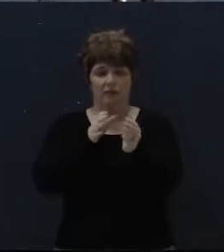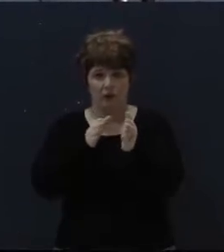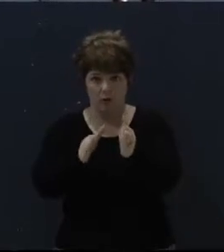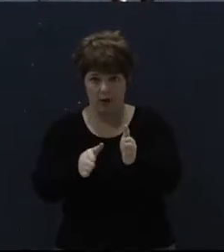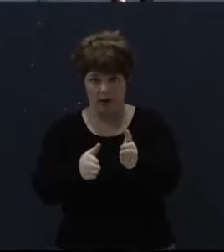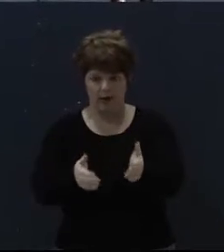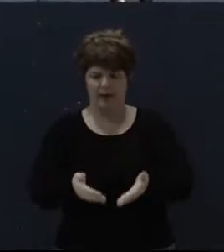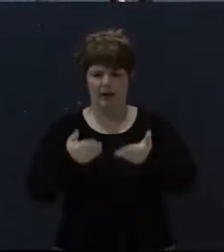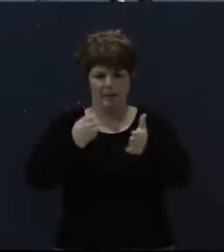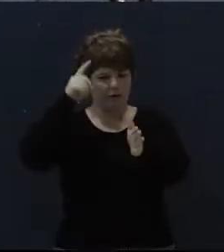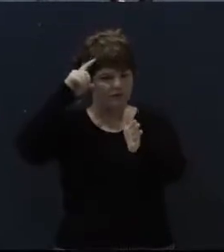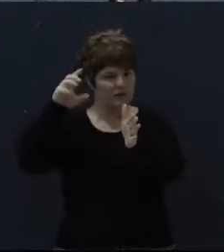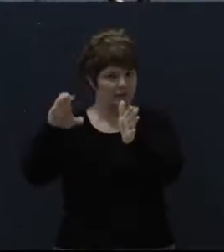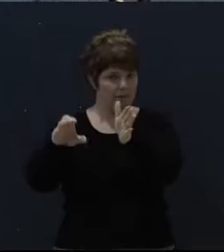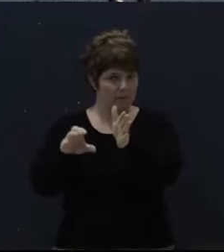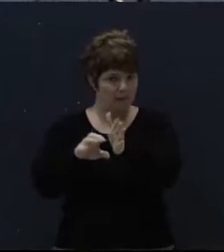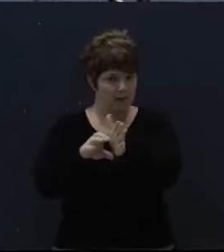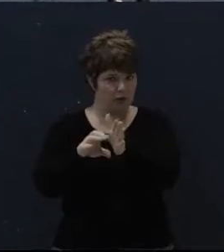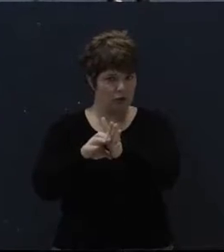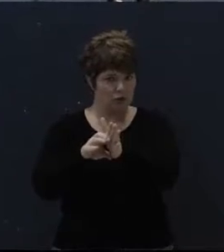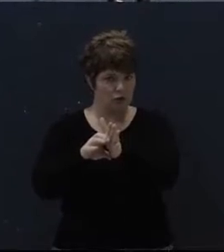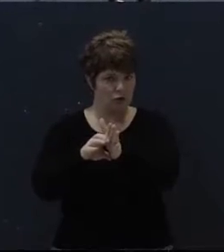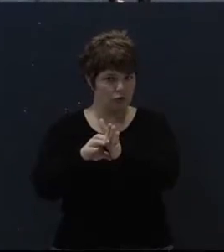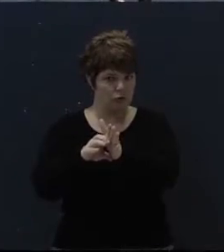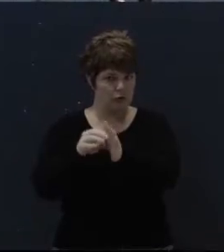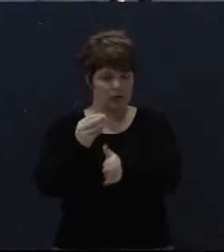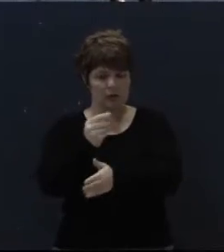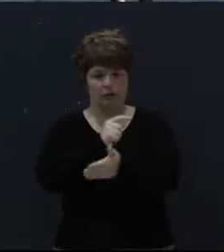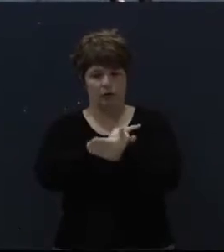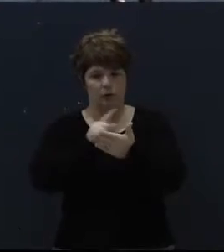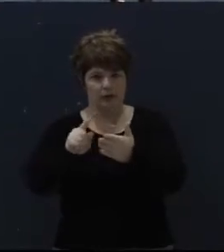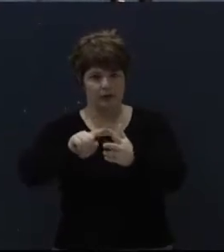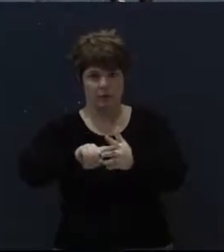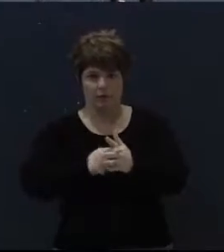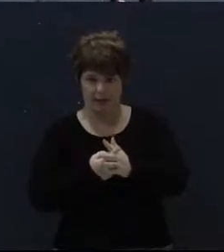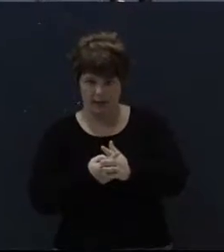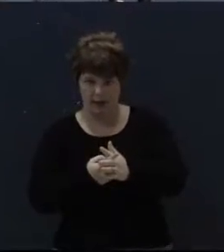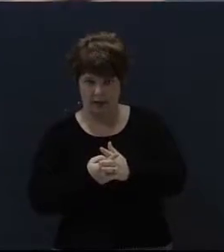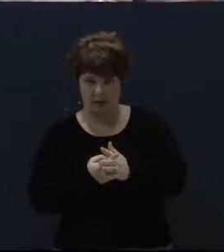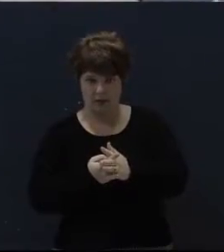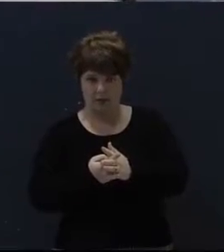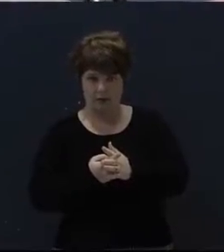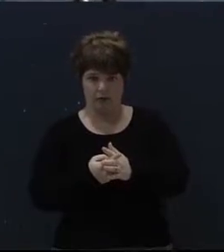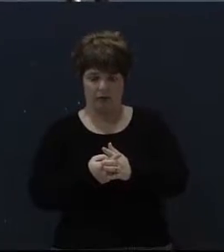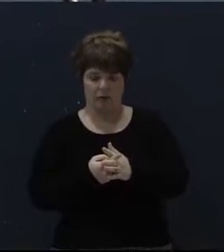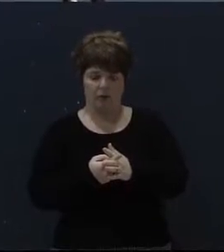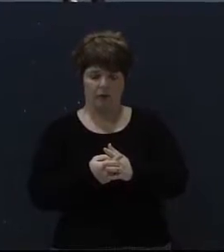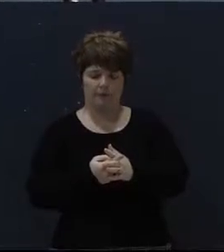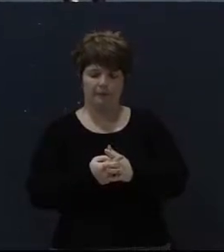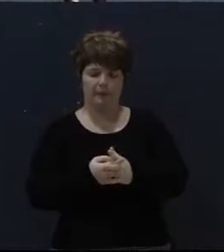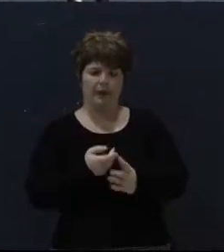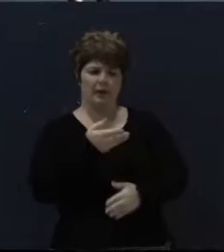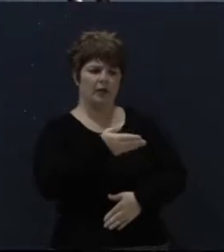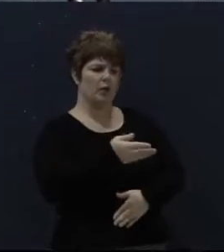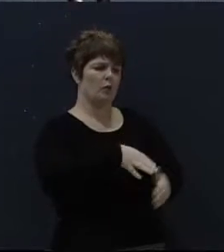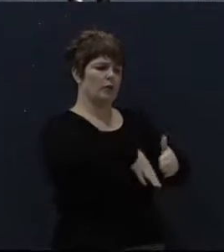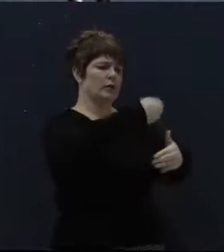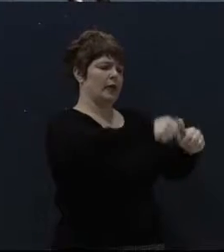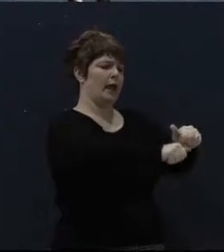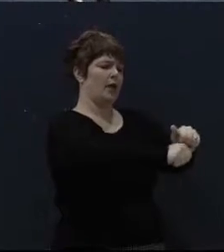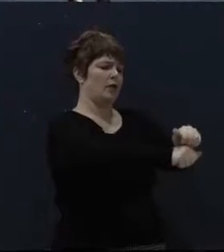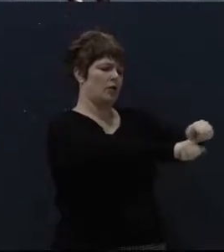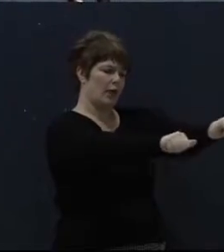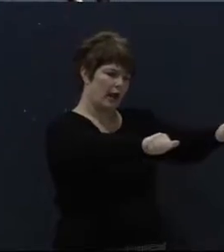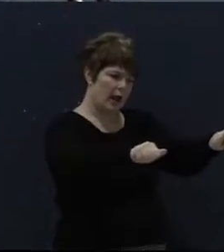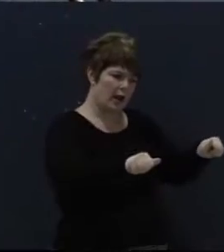weeks prior on as we get into this series. They had an outer court. That also was known